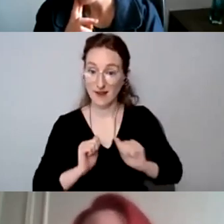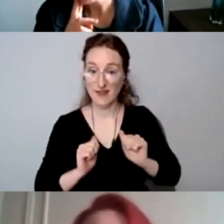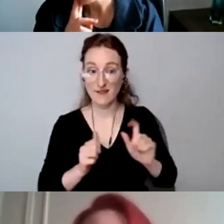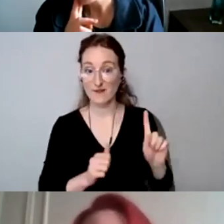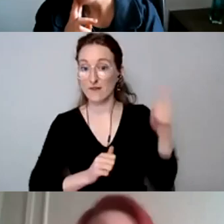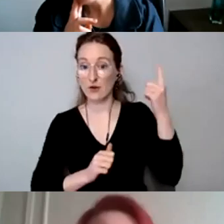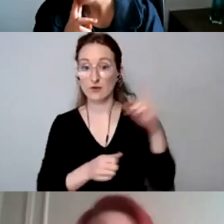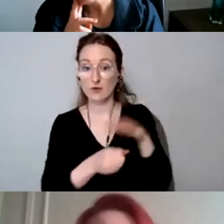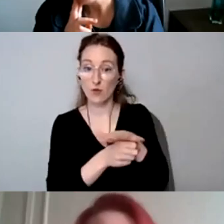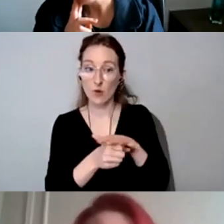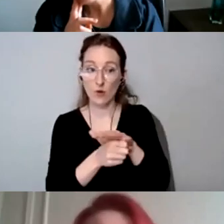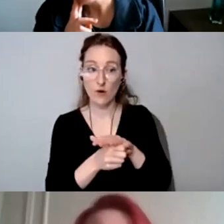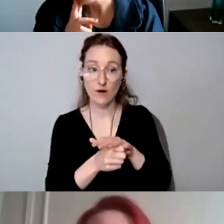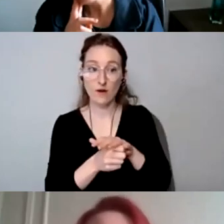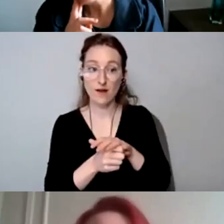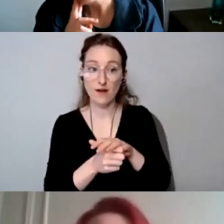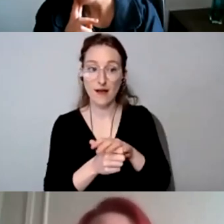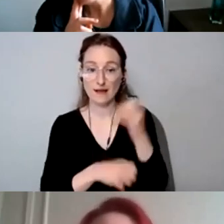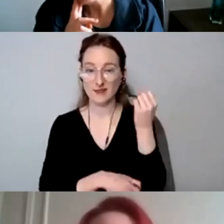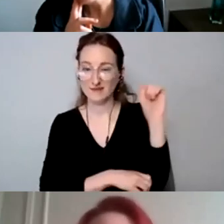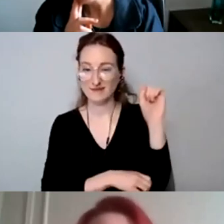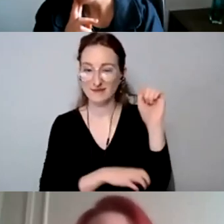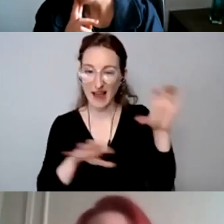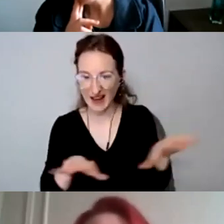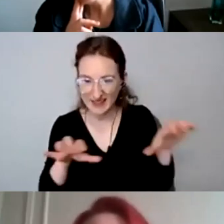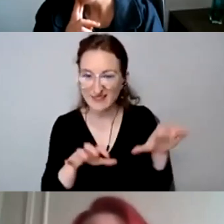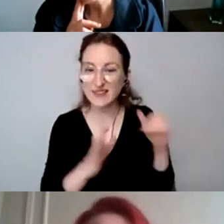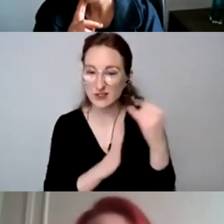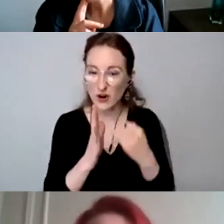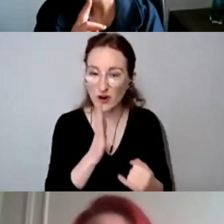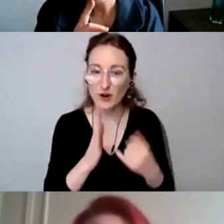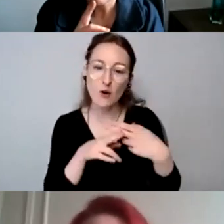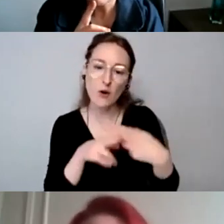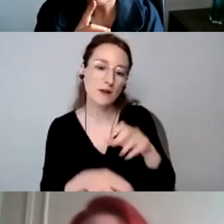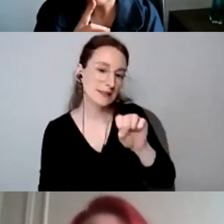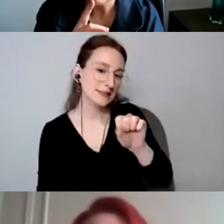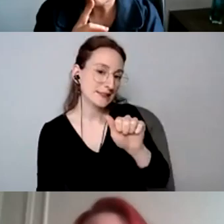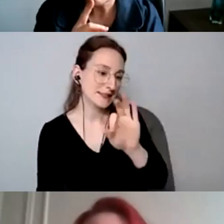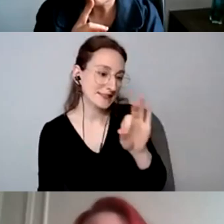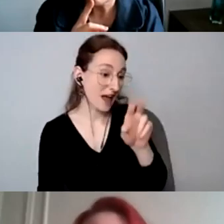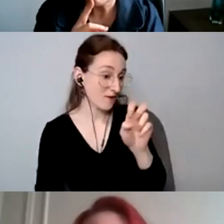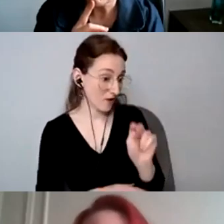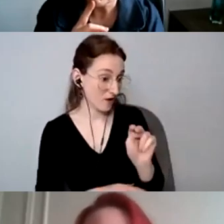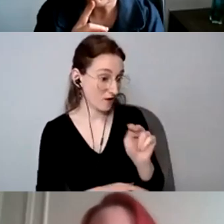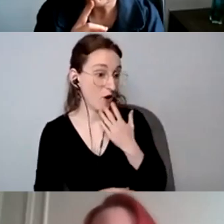called Saffron Color. So the police began to interrogate the participants